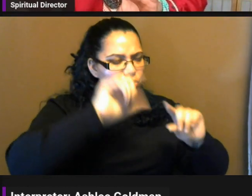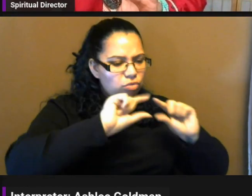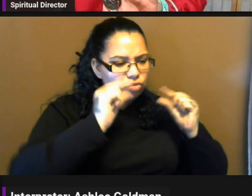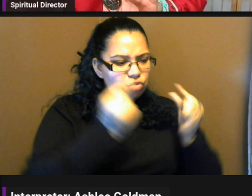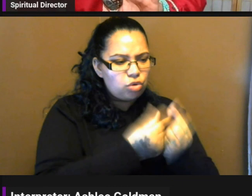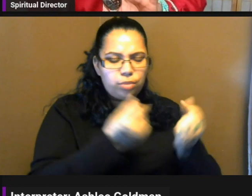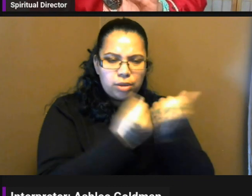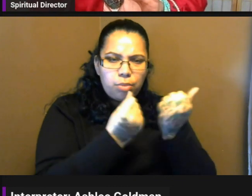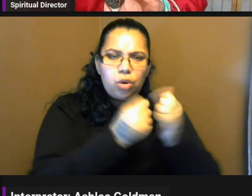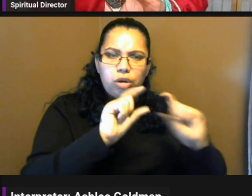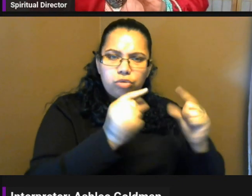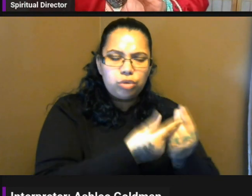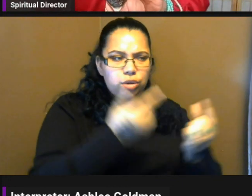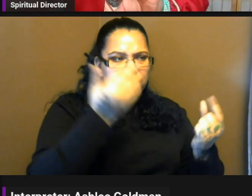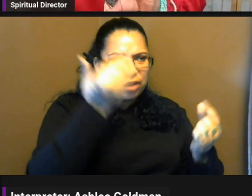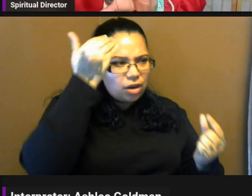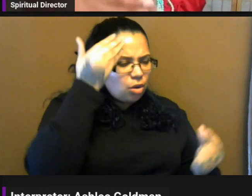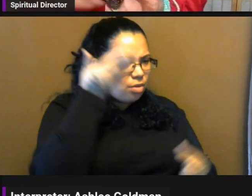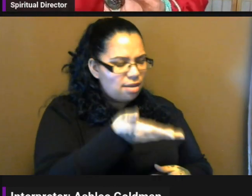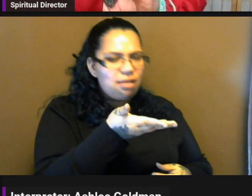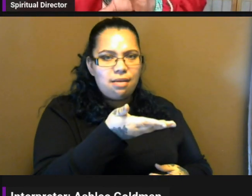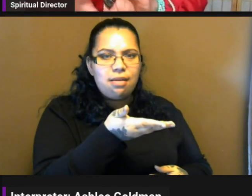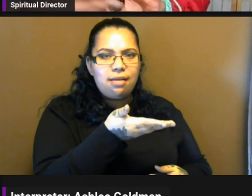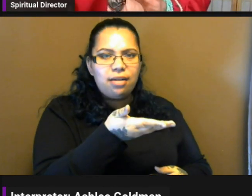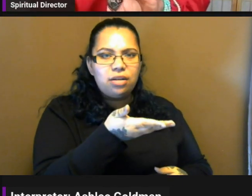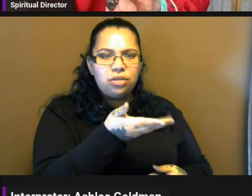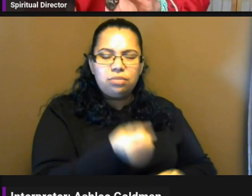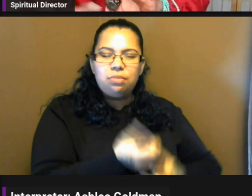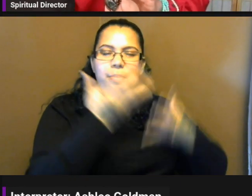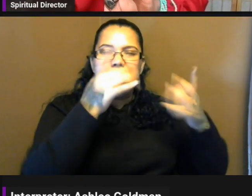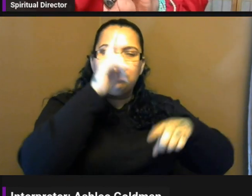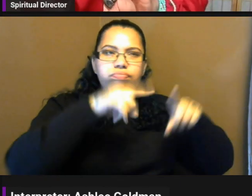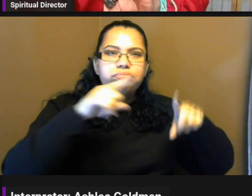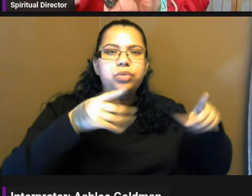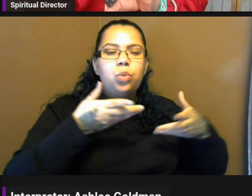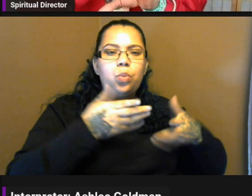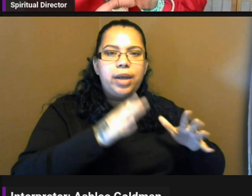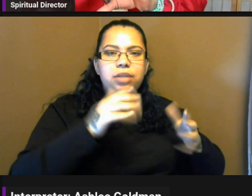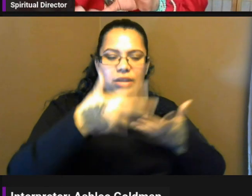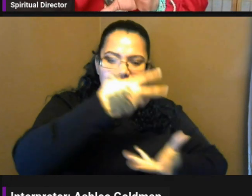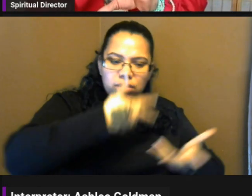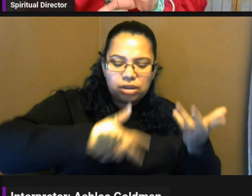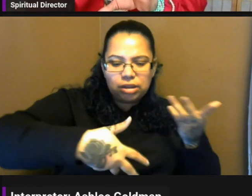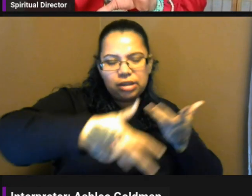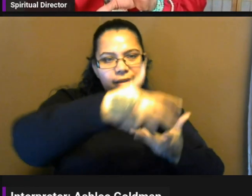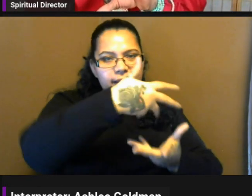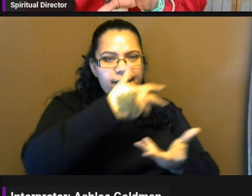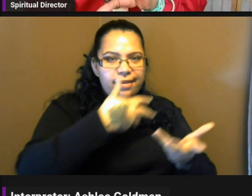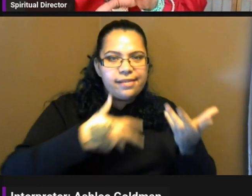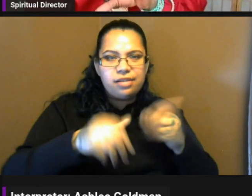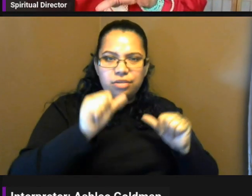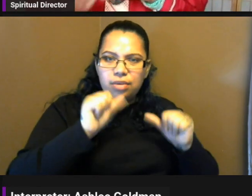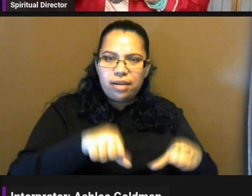are support groups. There are all manner of ways to engage in this thing called being